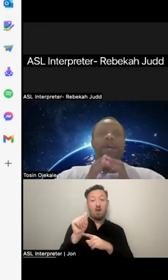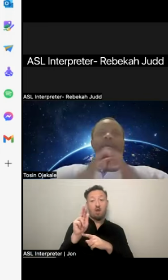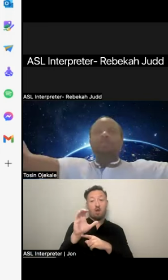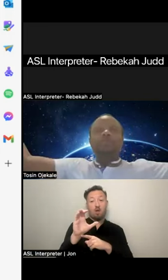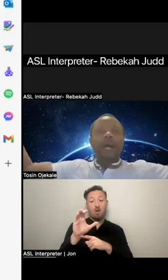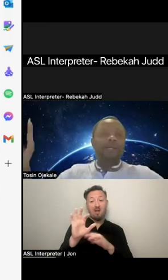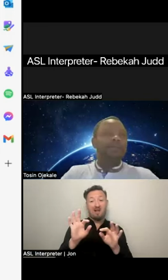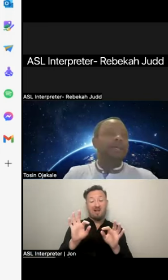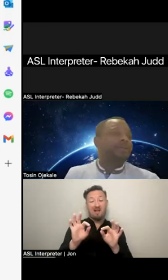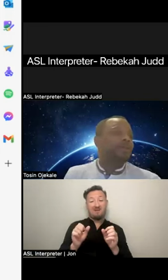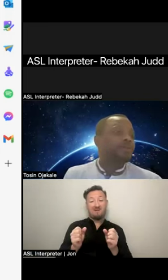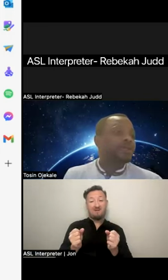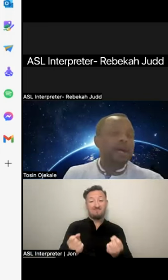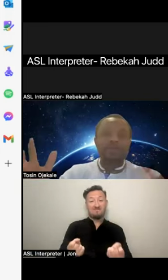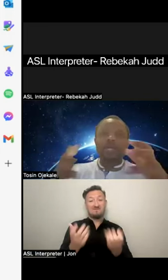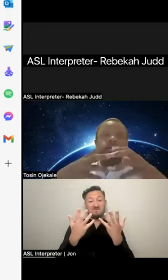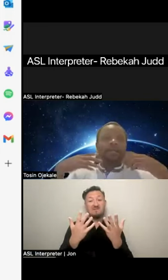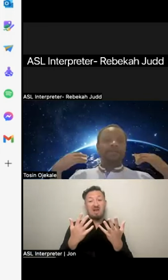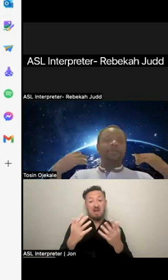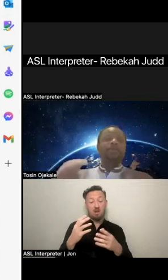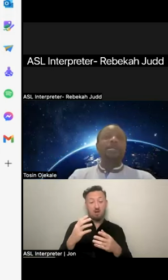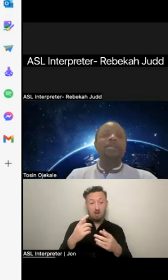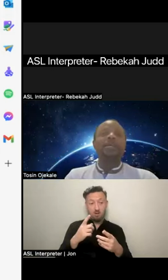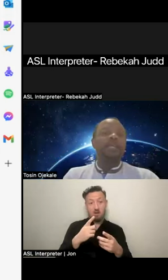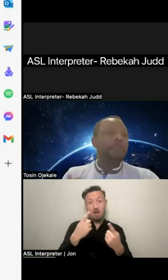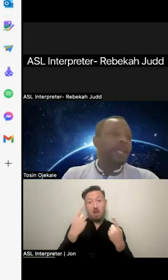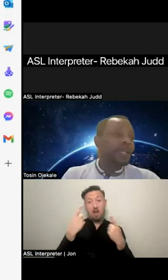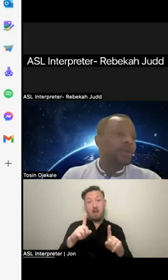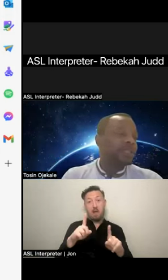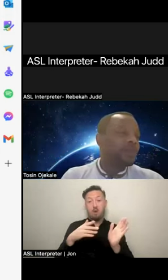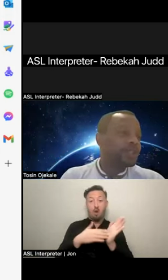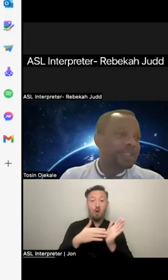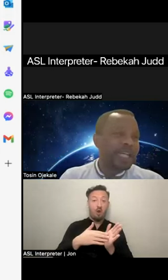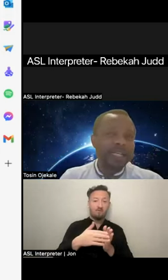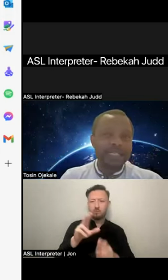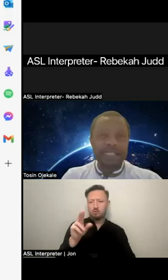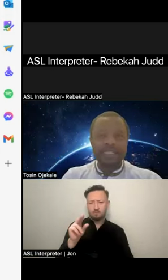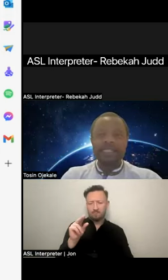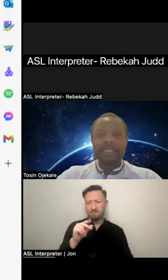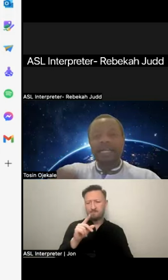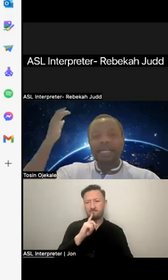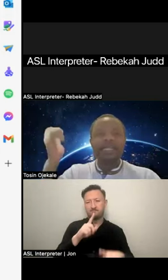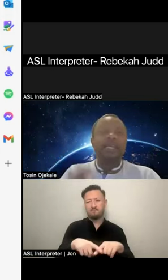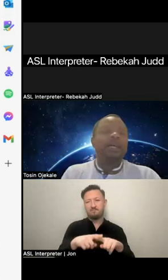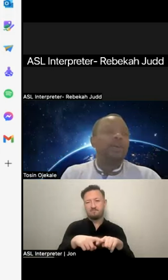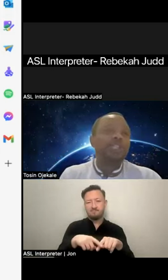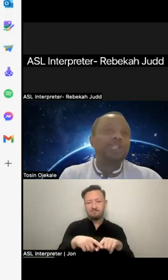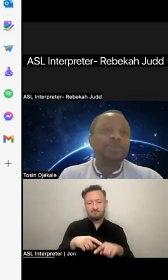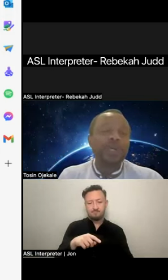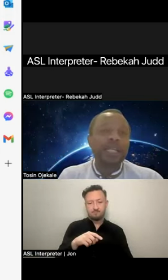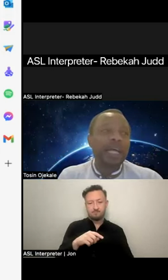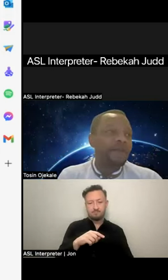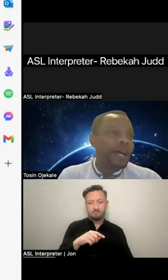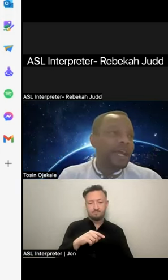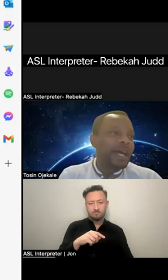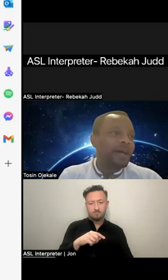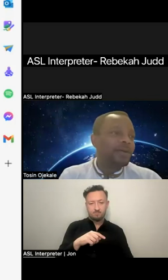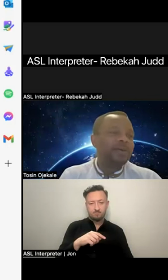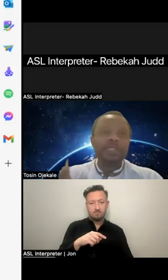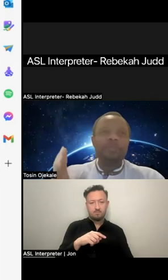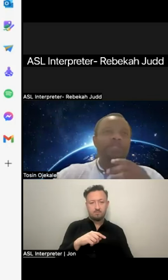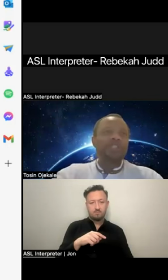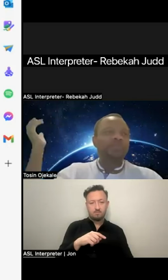a fire spark that comes out and then goes in. Depending on what triggers it, it can then continue to ignite the